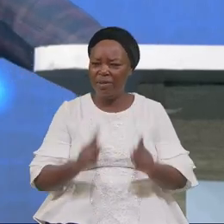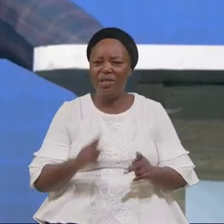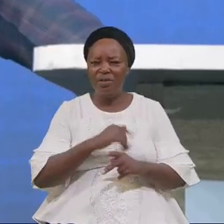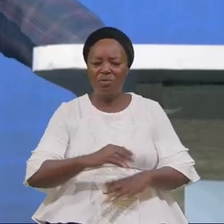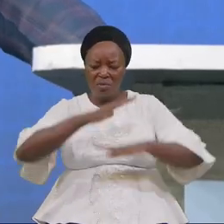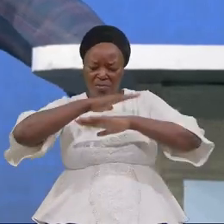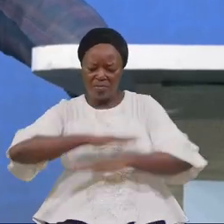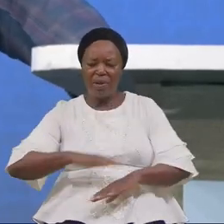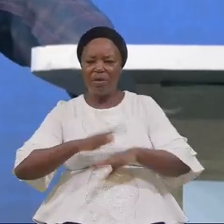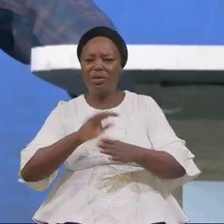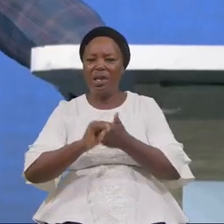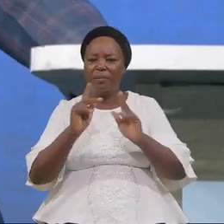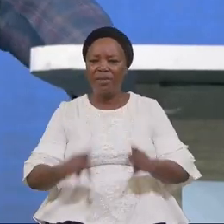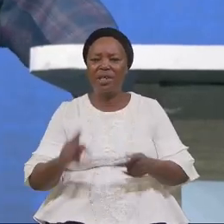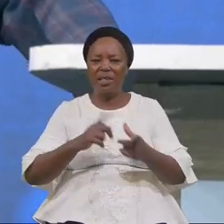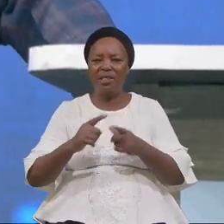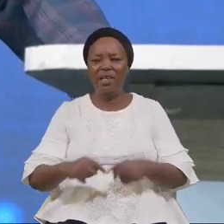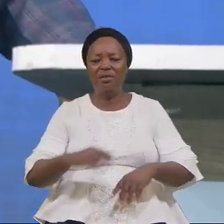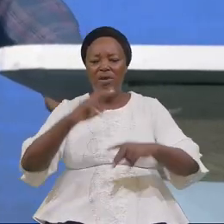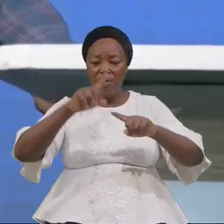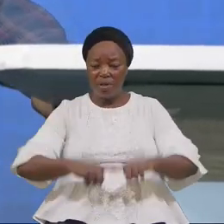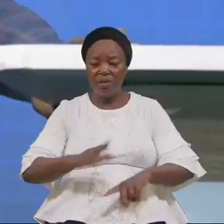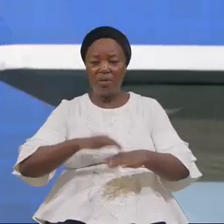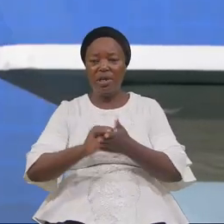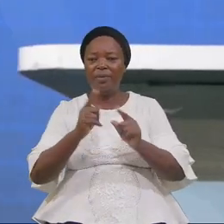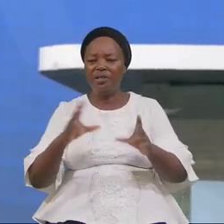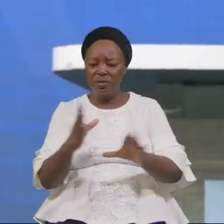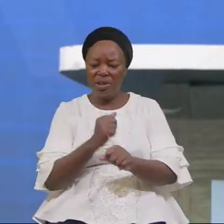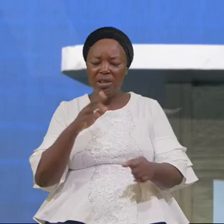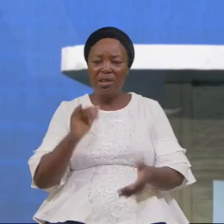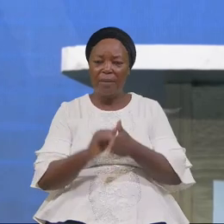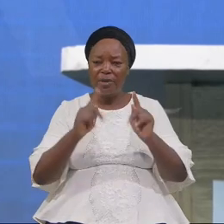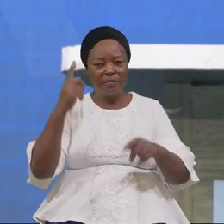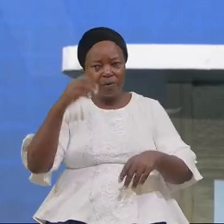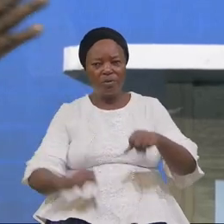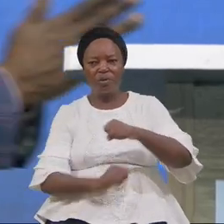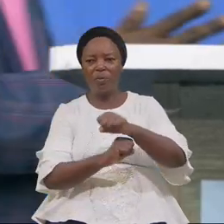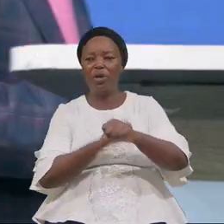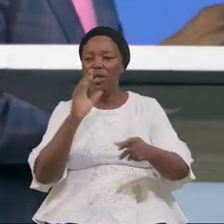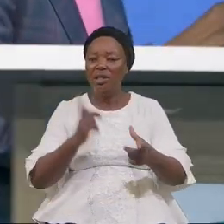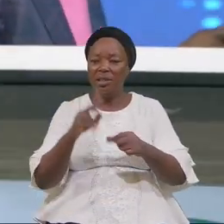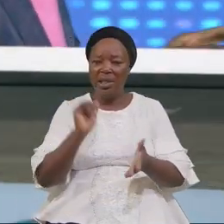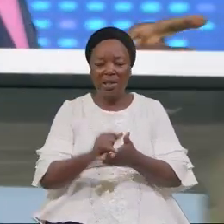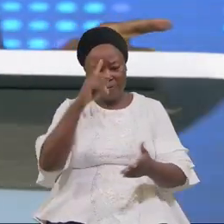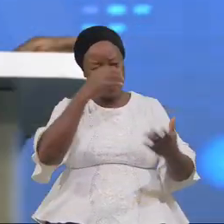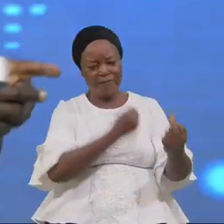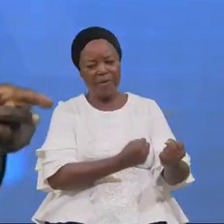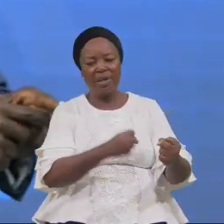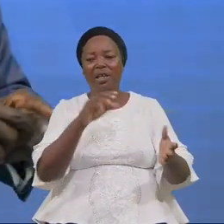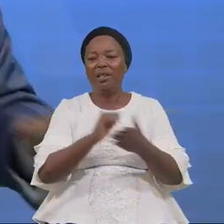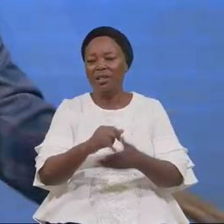him, you lean on him, you take him for your support. That faith, that